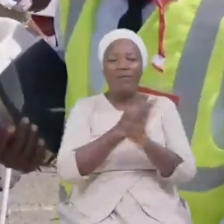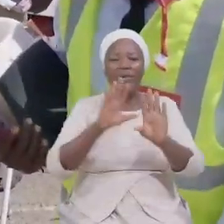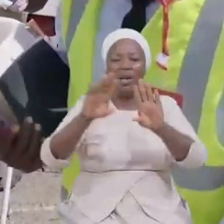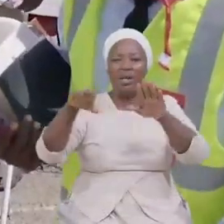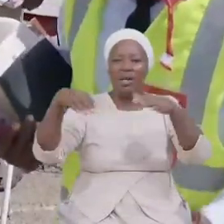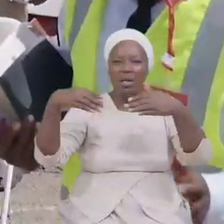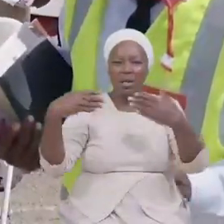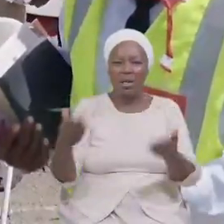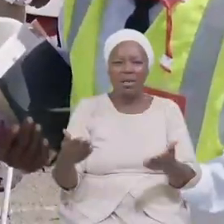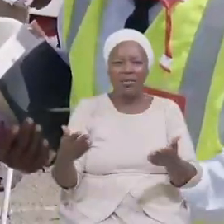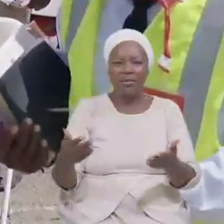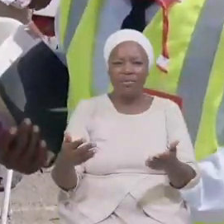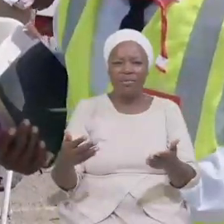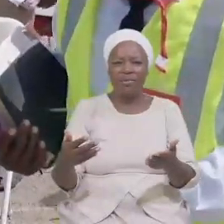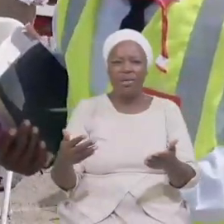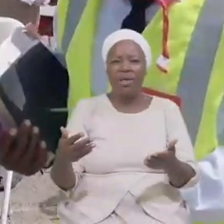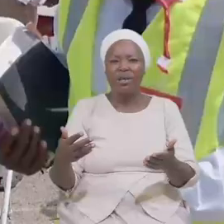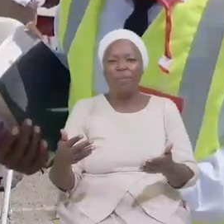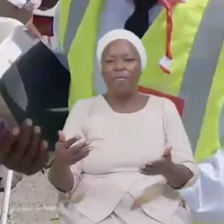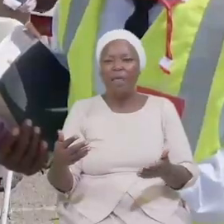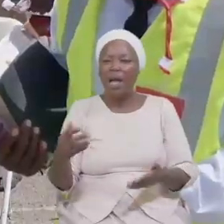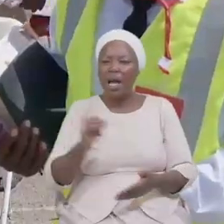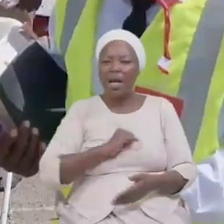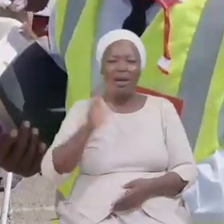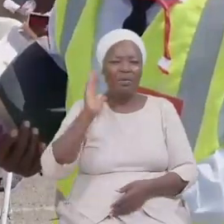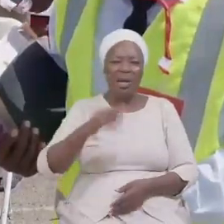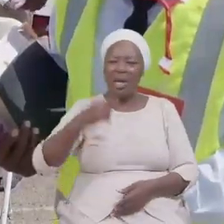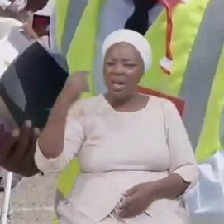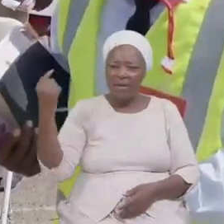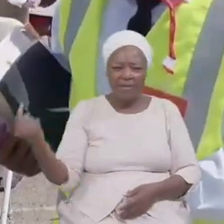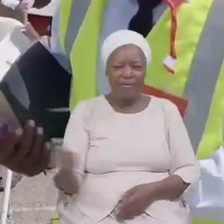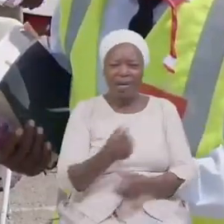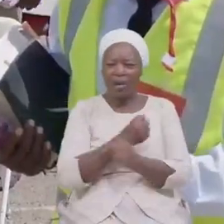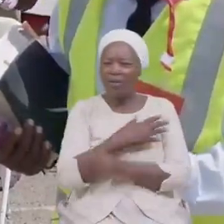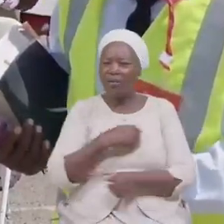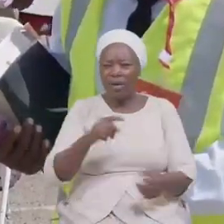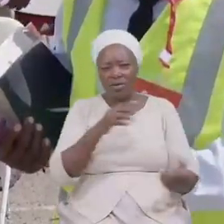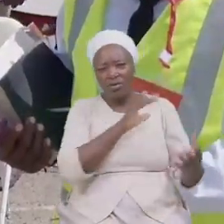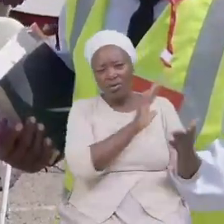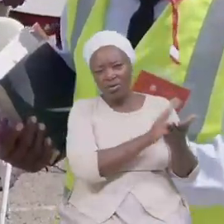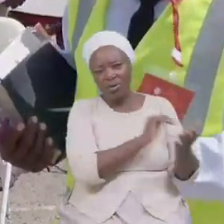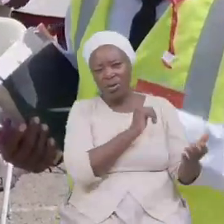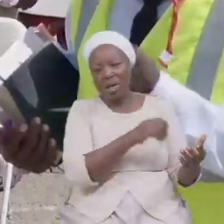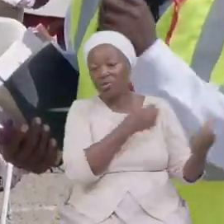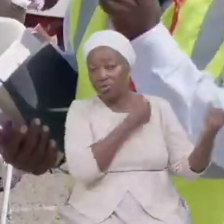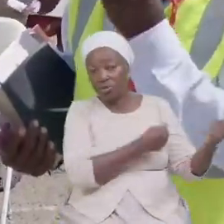give. I will ever love and trust Him. Love and serve